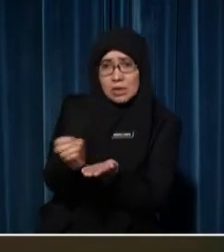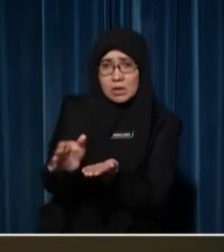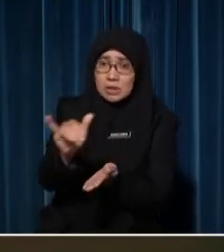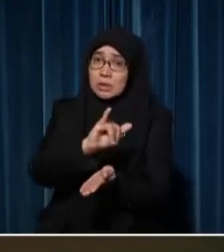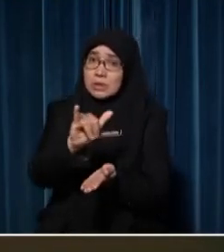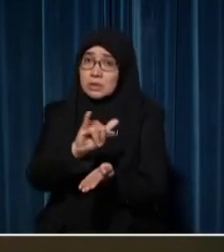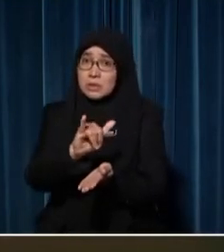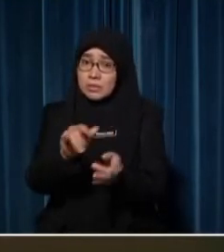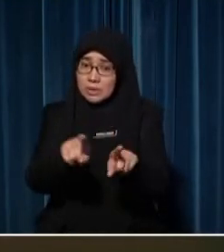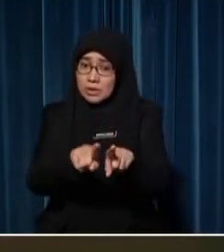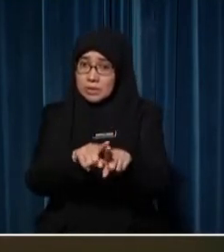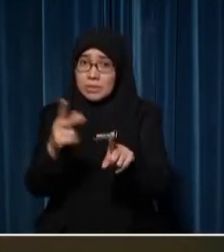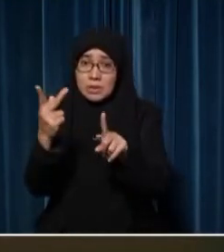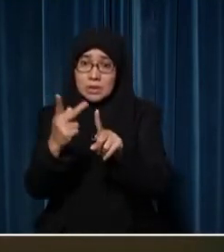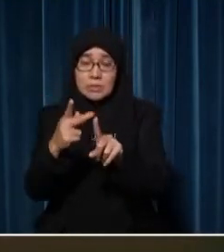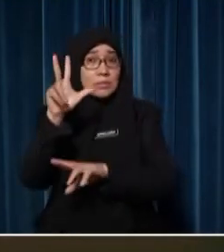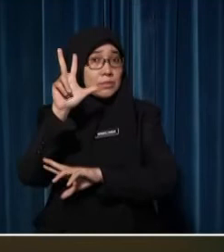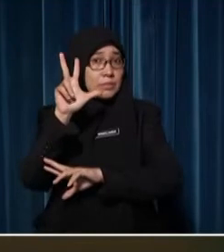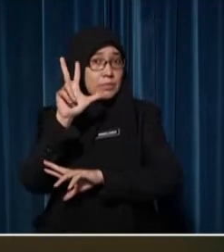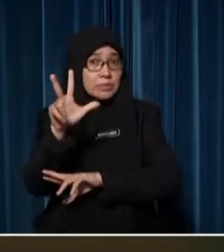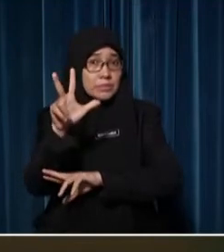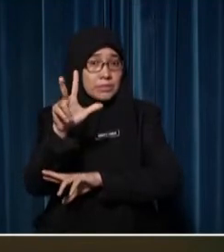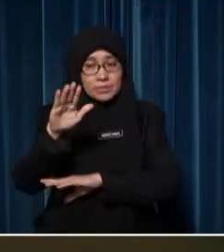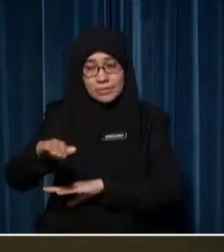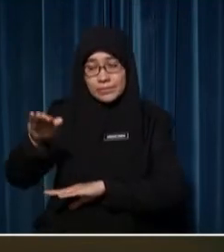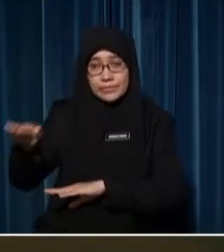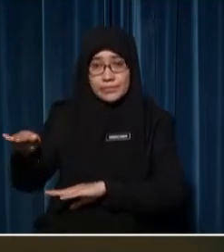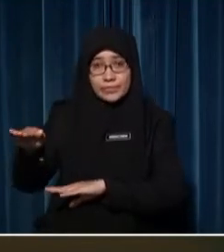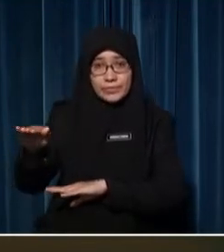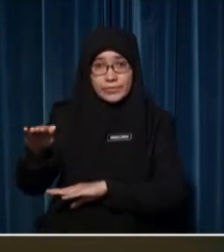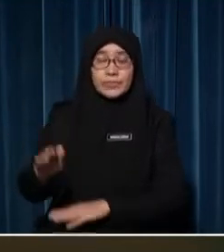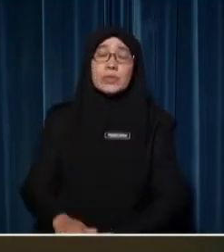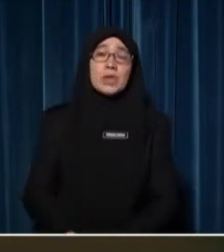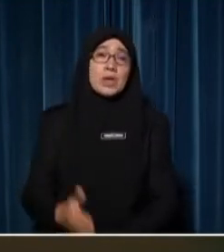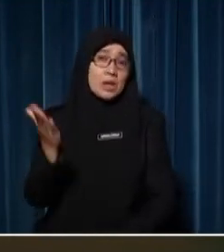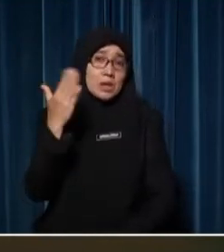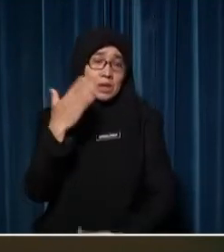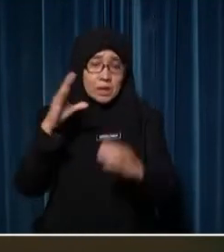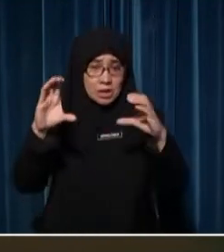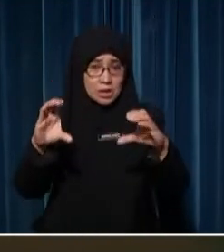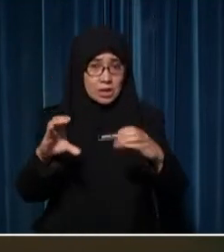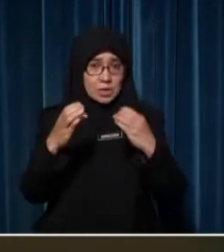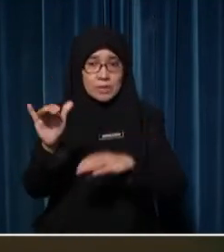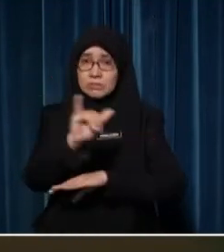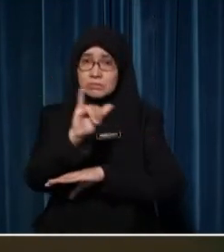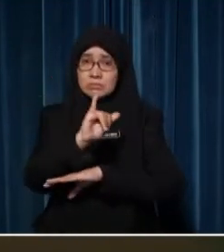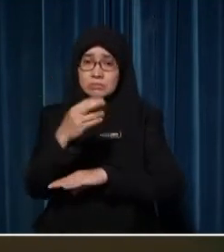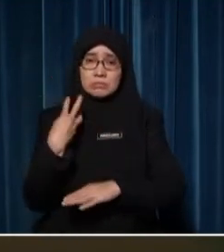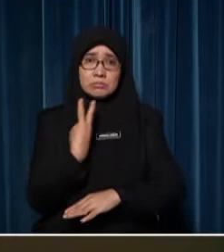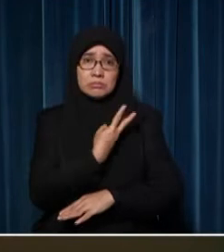to 3 children. Let's do this the way we did it earlier.